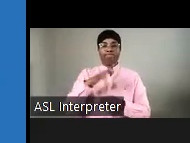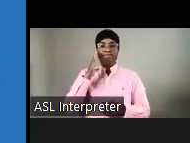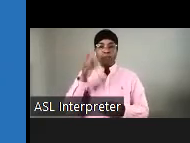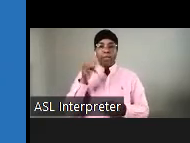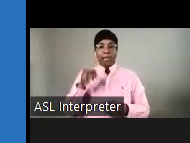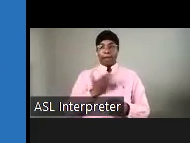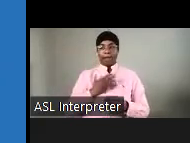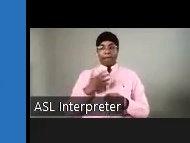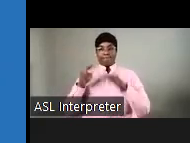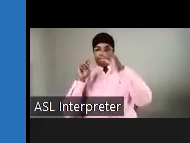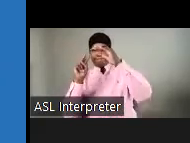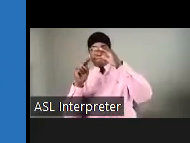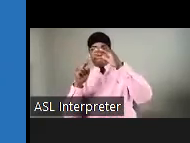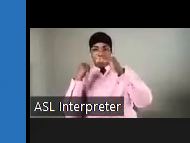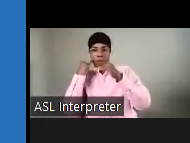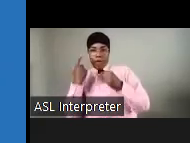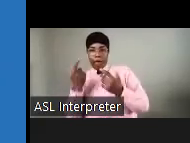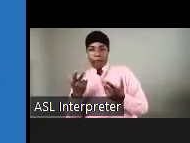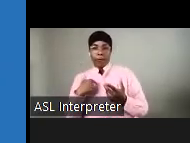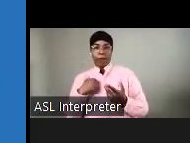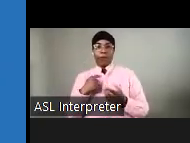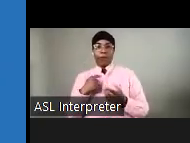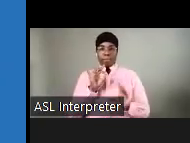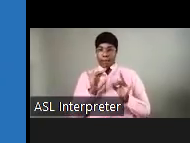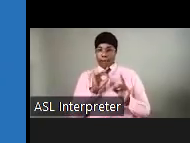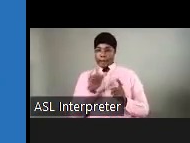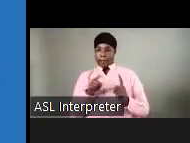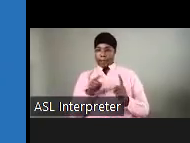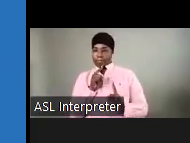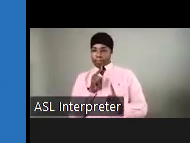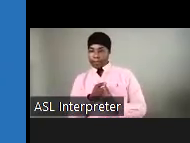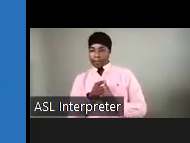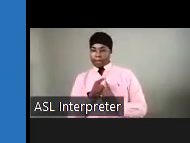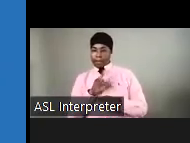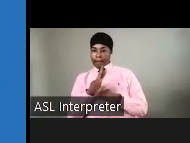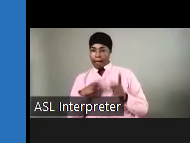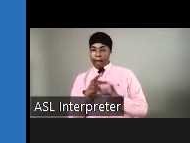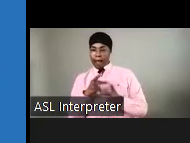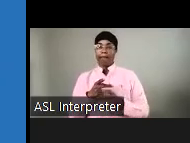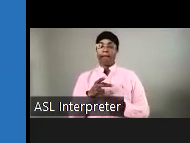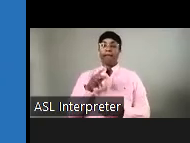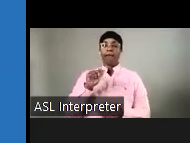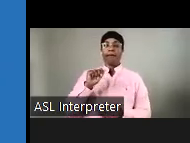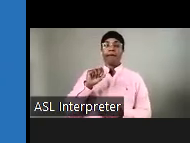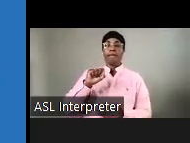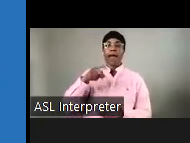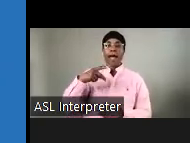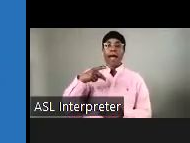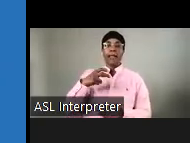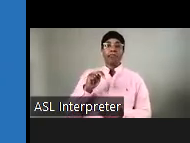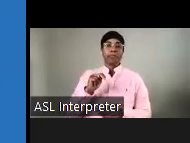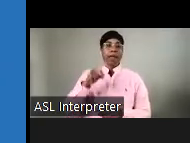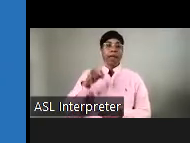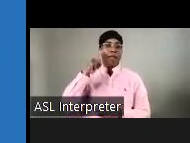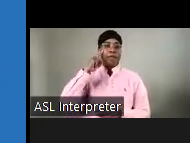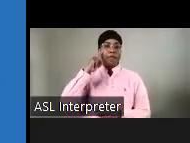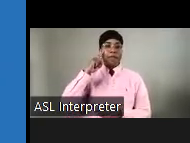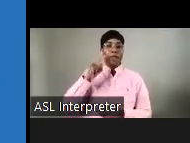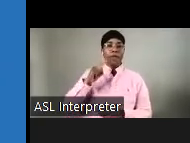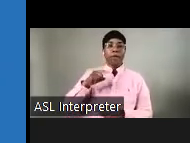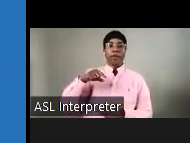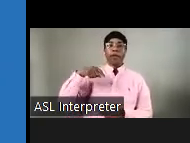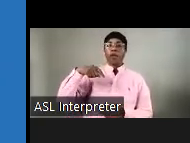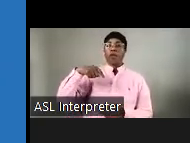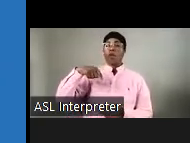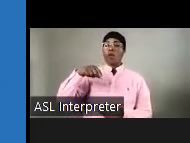And if we had to pick an aspen type that was up here, quaking aspen, I would wager is about 90% of the aspen we have on